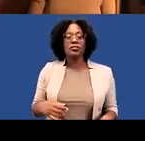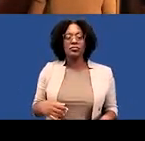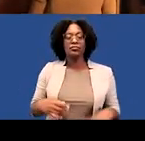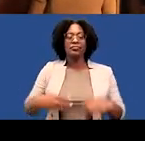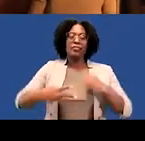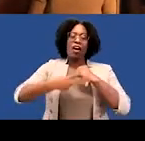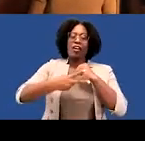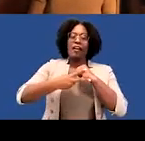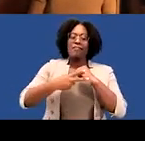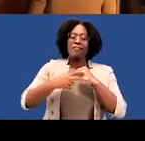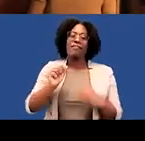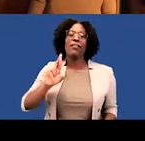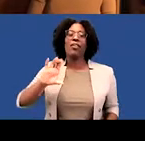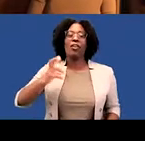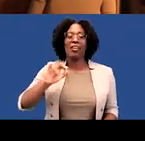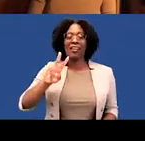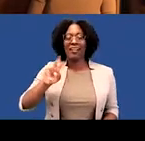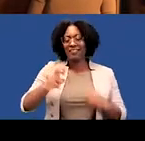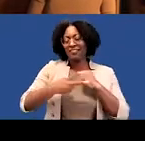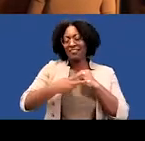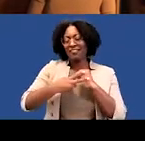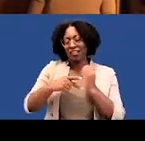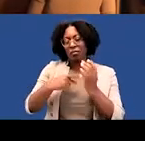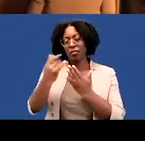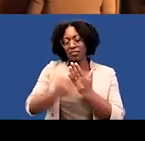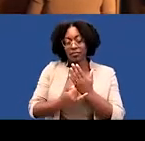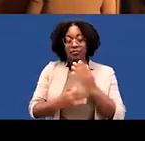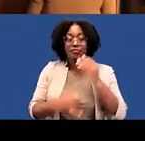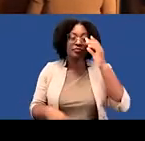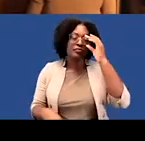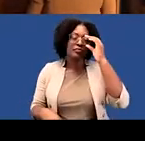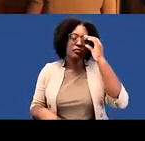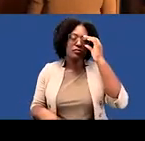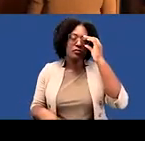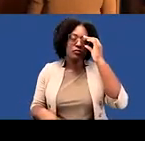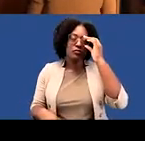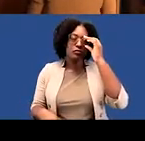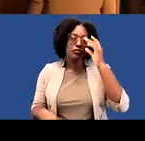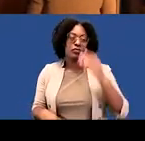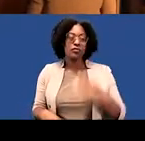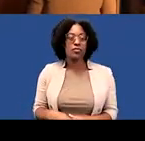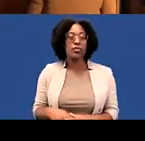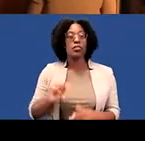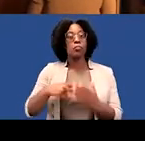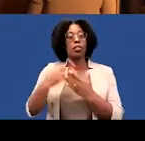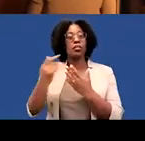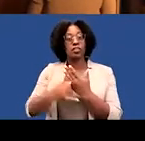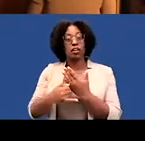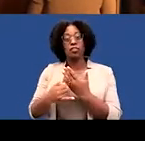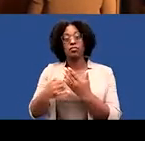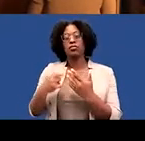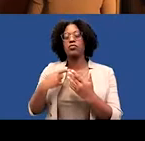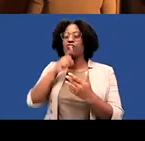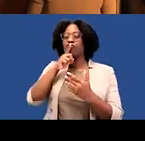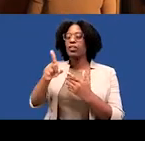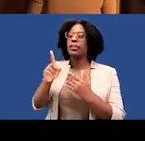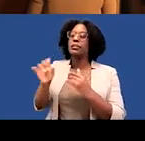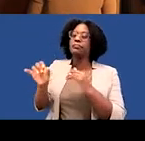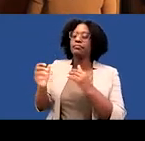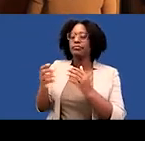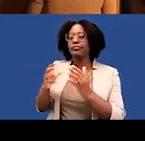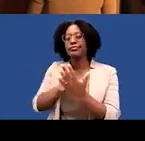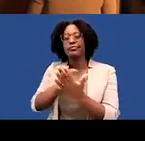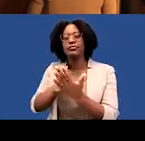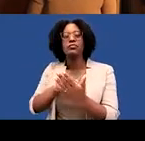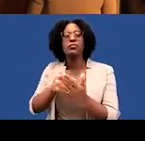the origins of the project stem from Catherine Opie's Dyke Deck. And that was a project that came out in 1994, 1995. And